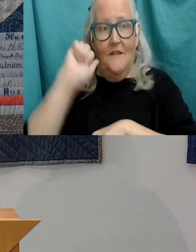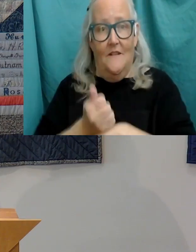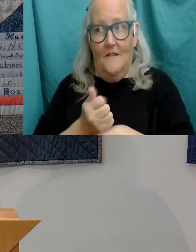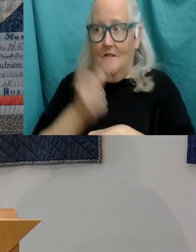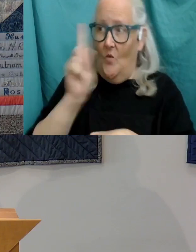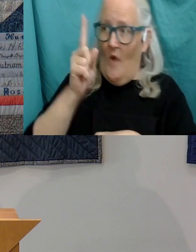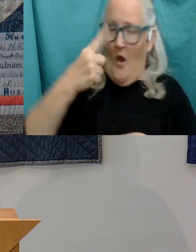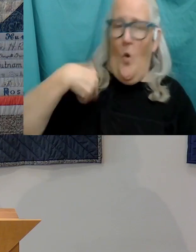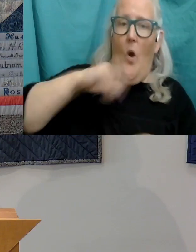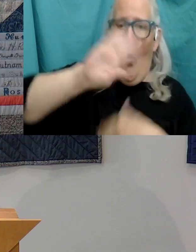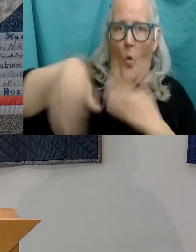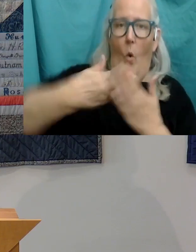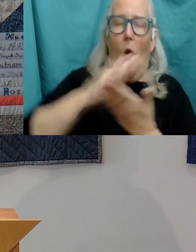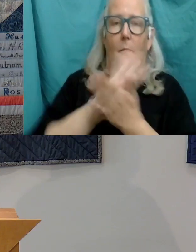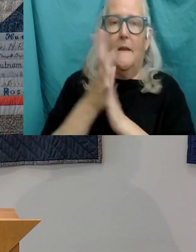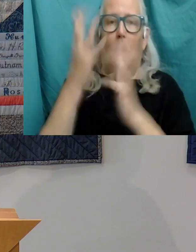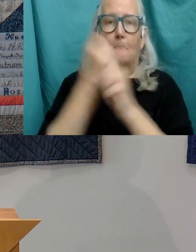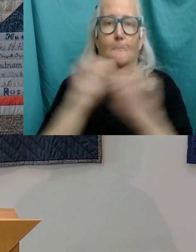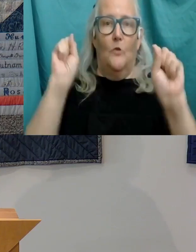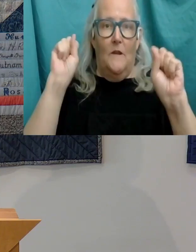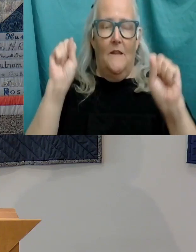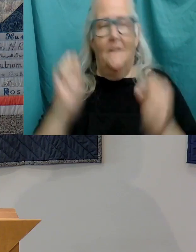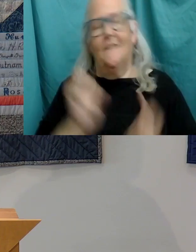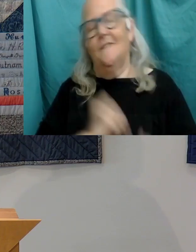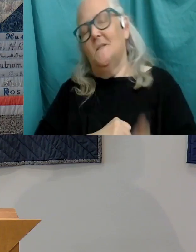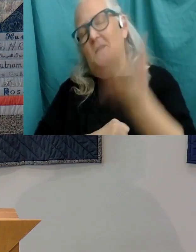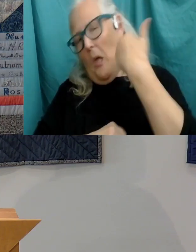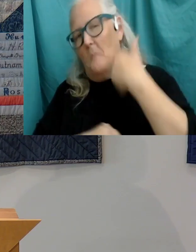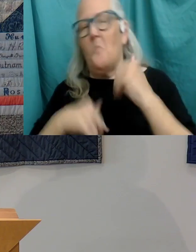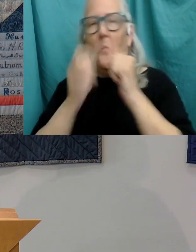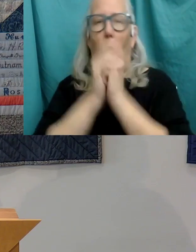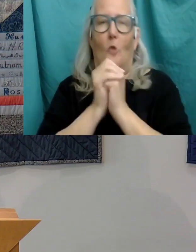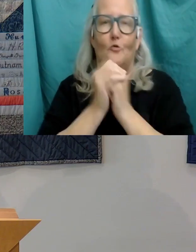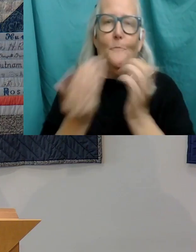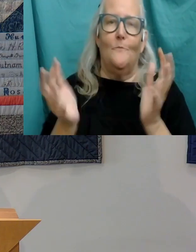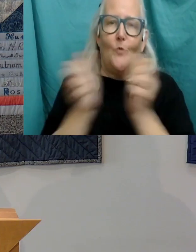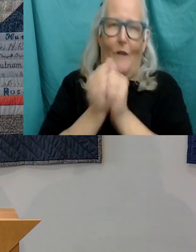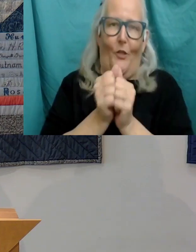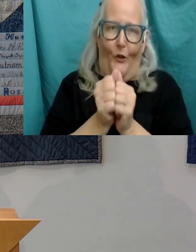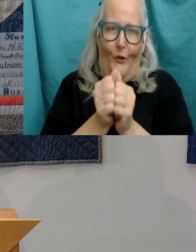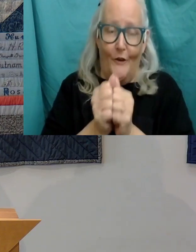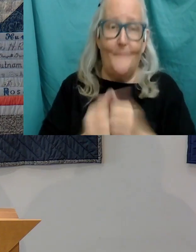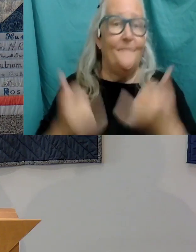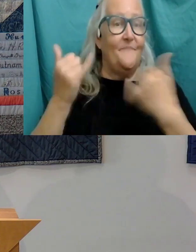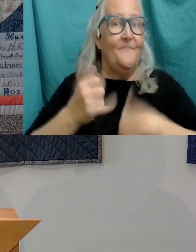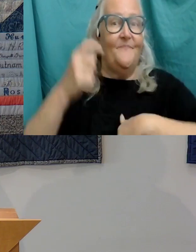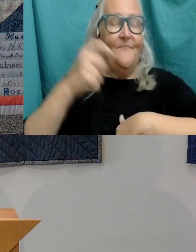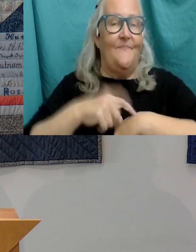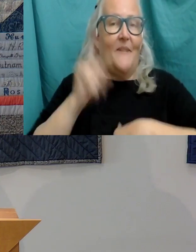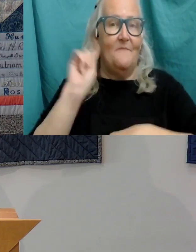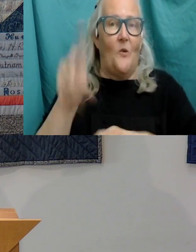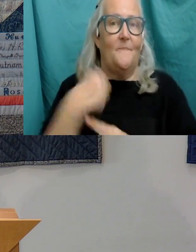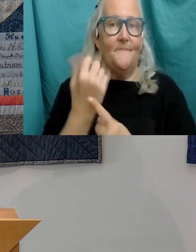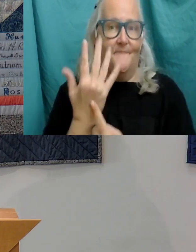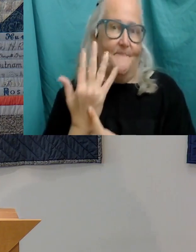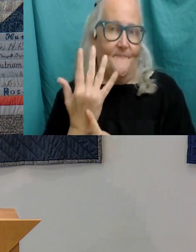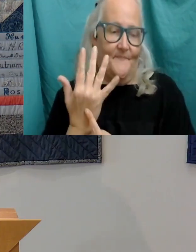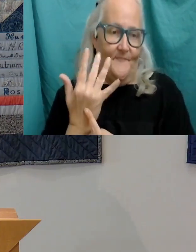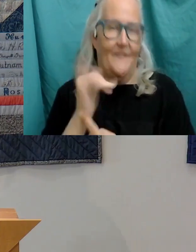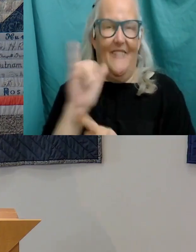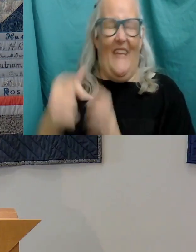Come, let us worship together. It's now time to light the flaming chalice, symbol of our free